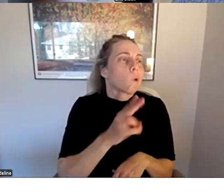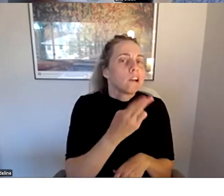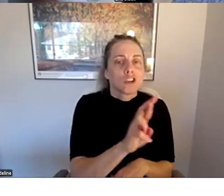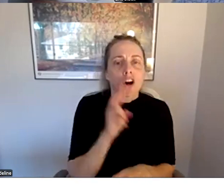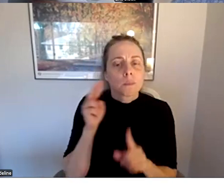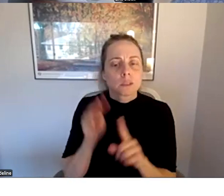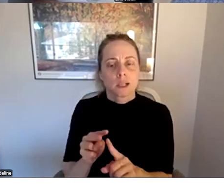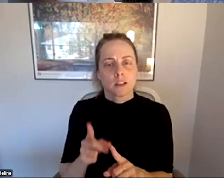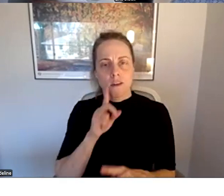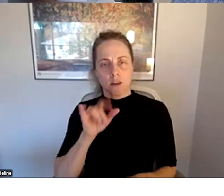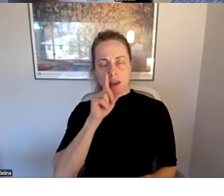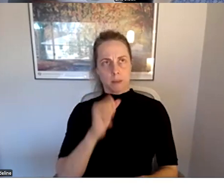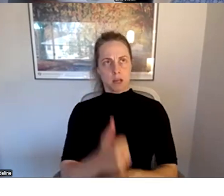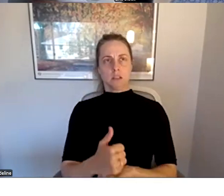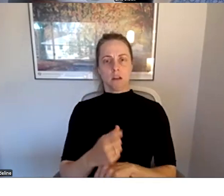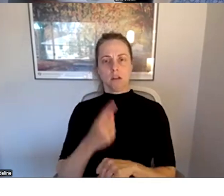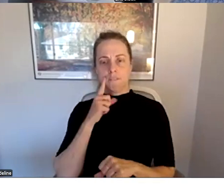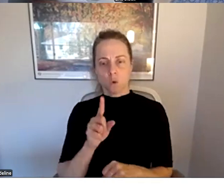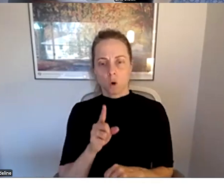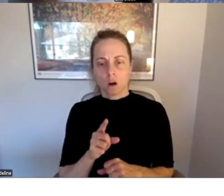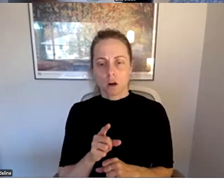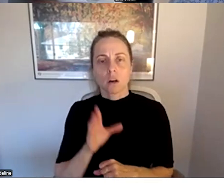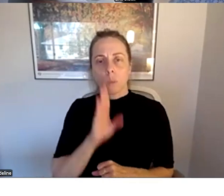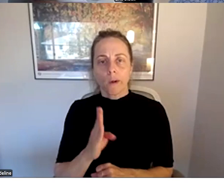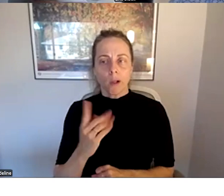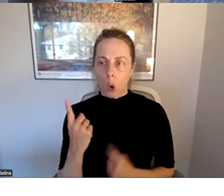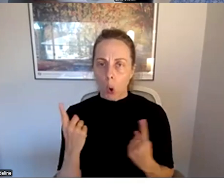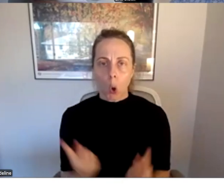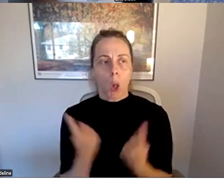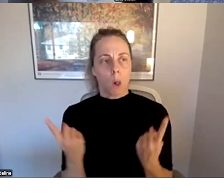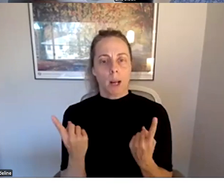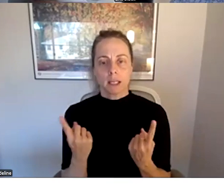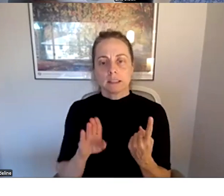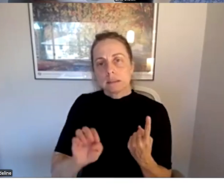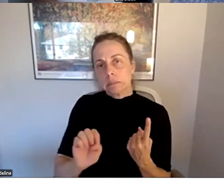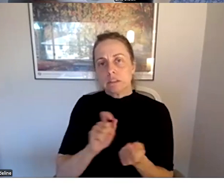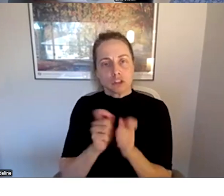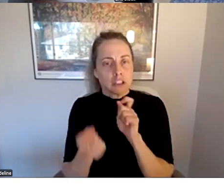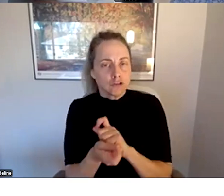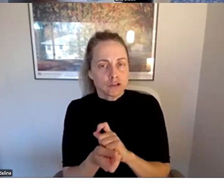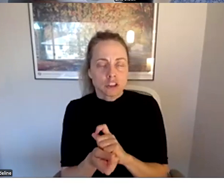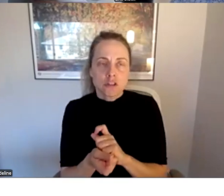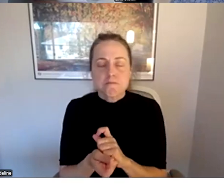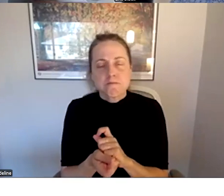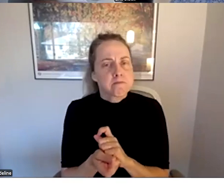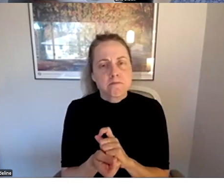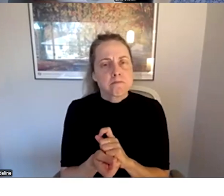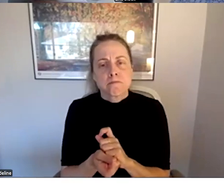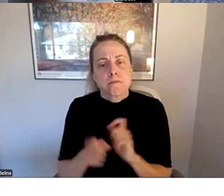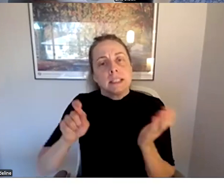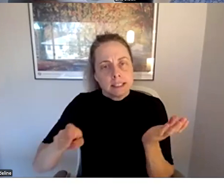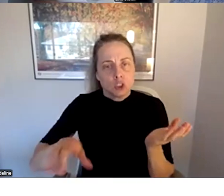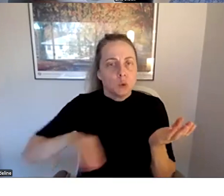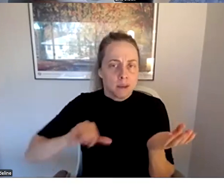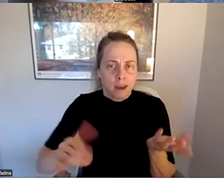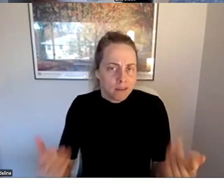the mindset of that it's going to always be changing needs to be accepted, that it's